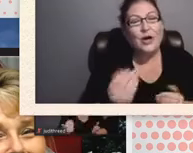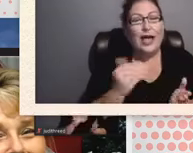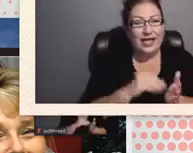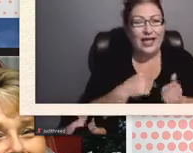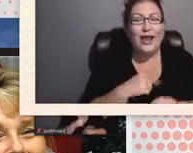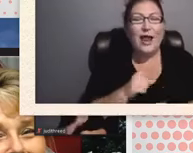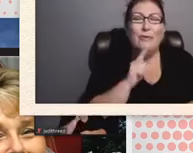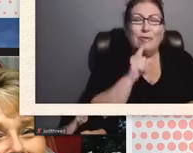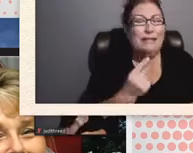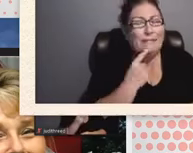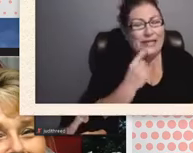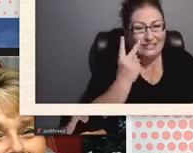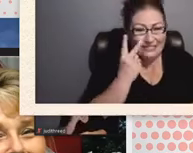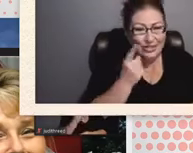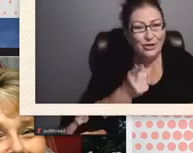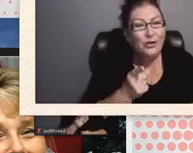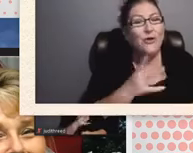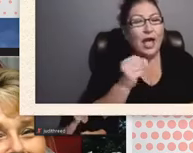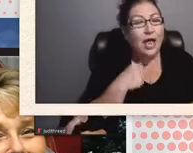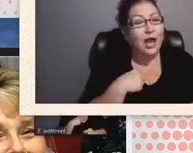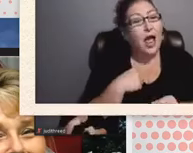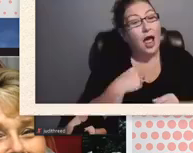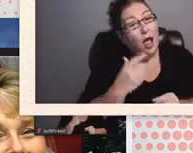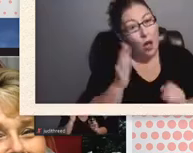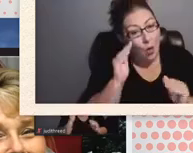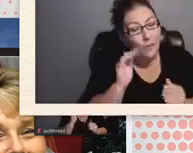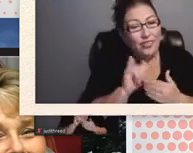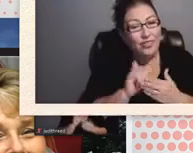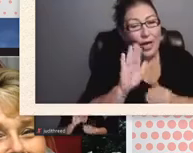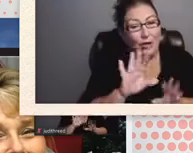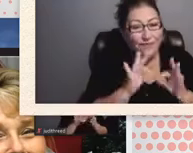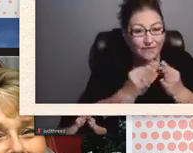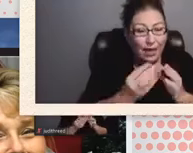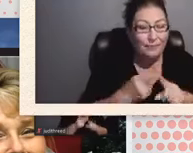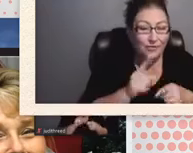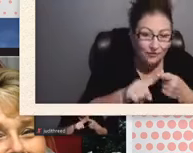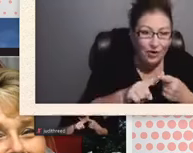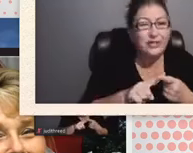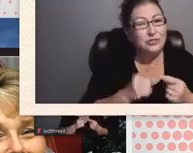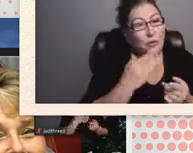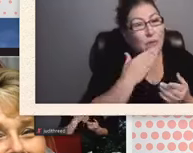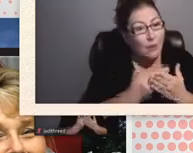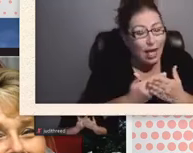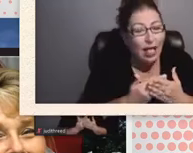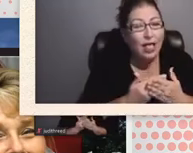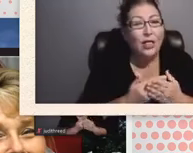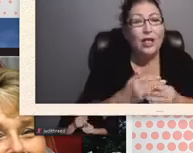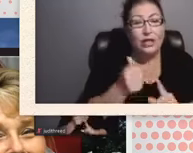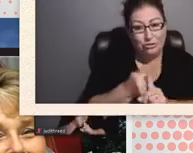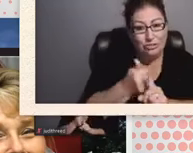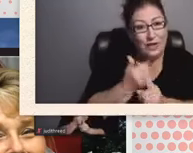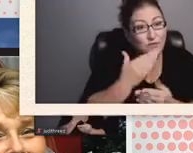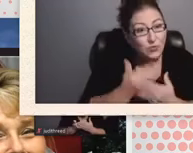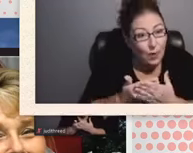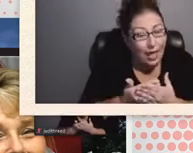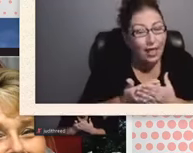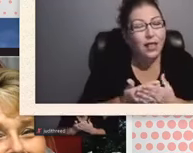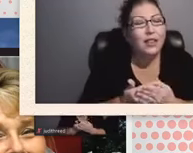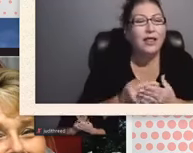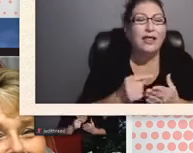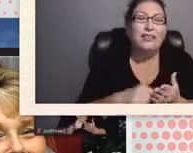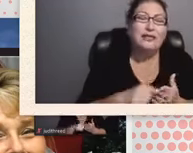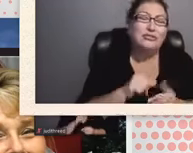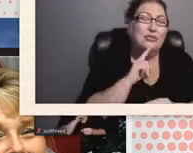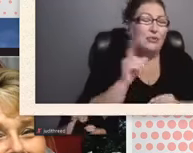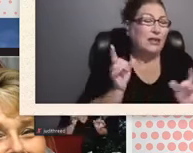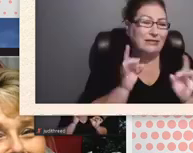seeing you, and hopefully your loved ones are well and you are well. This is just a terrible